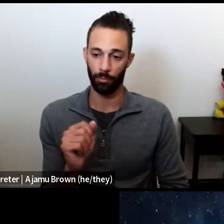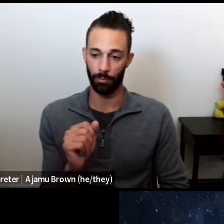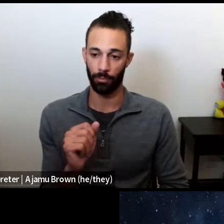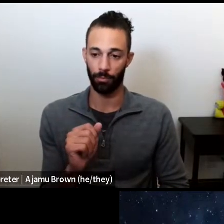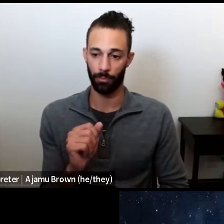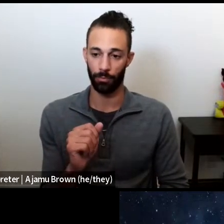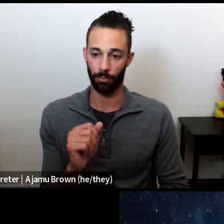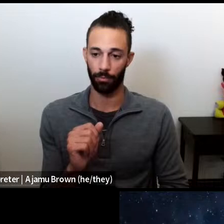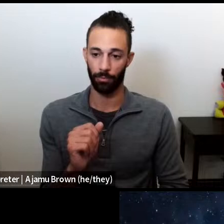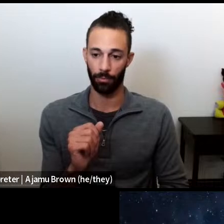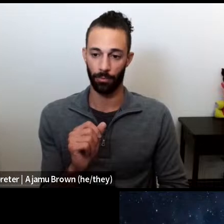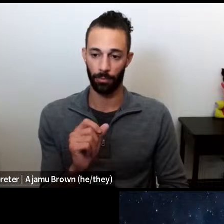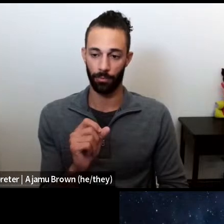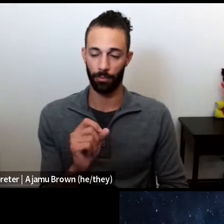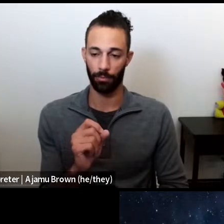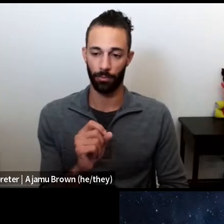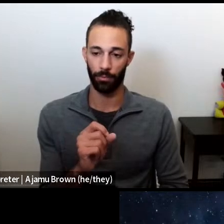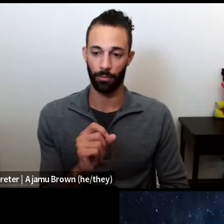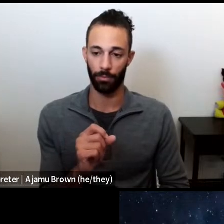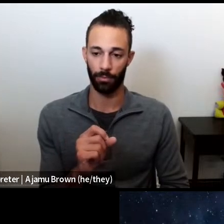Which one?